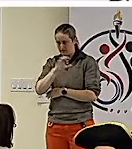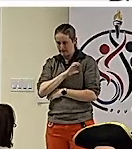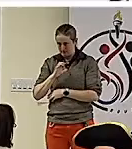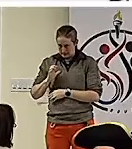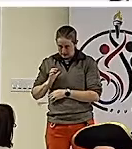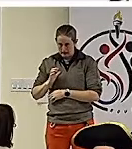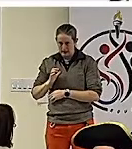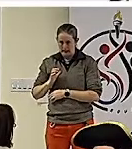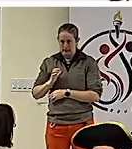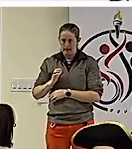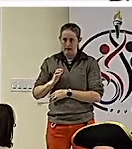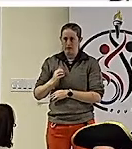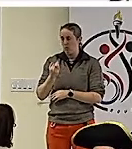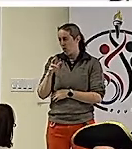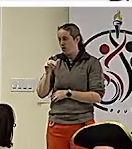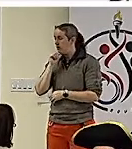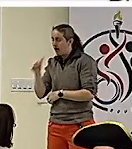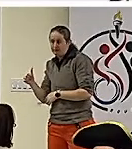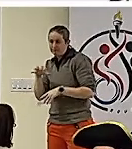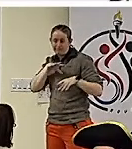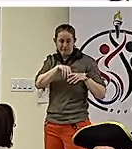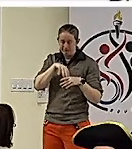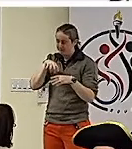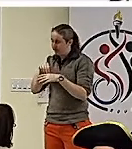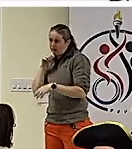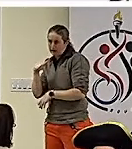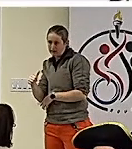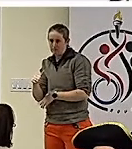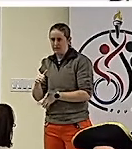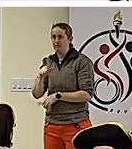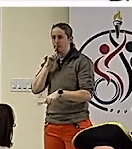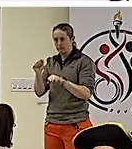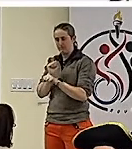part of the PANS Committee, but a part of our community,